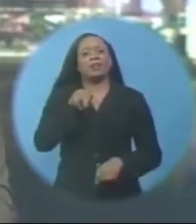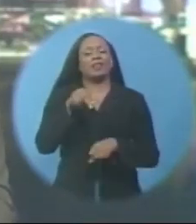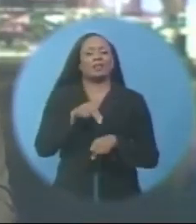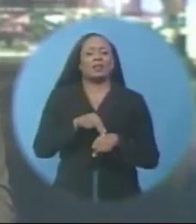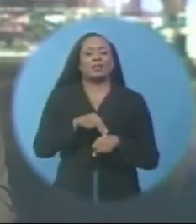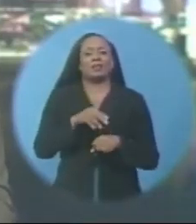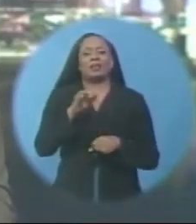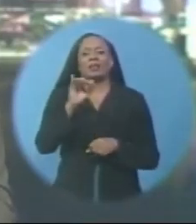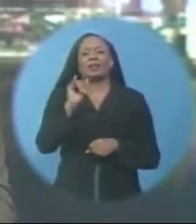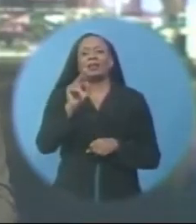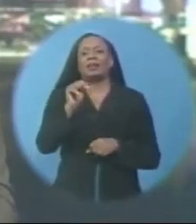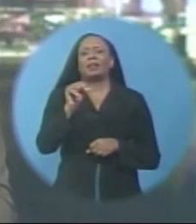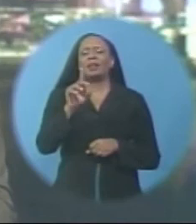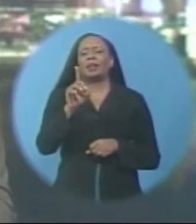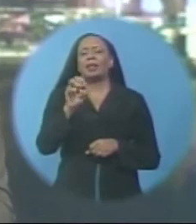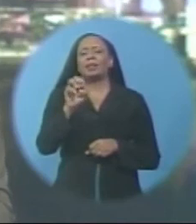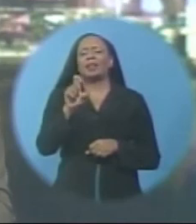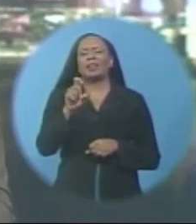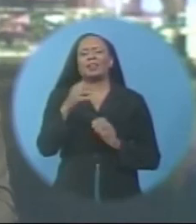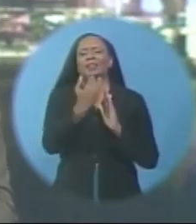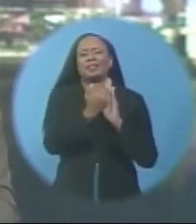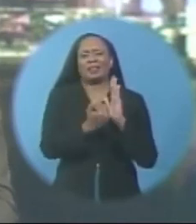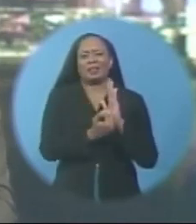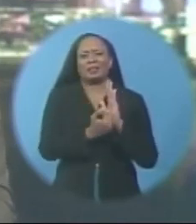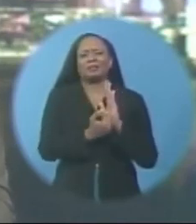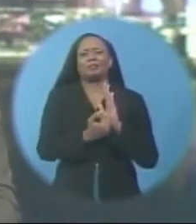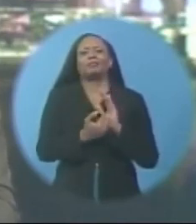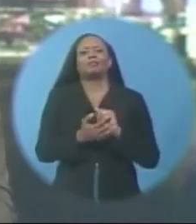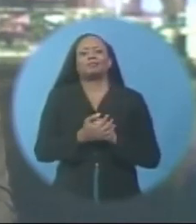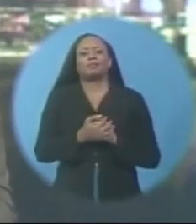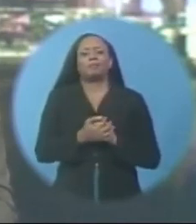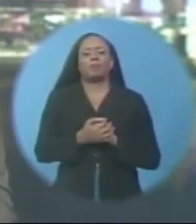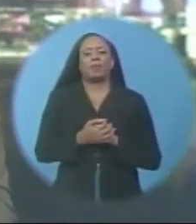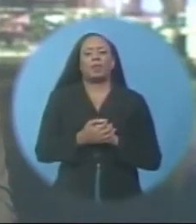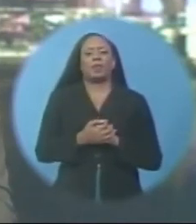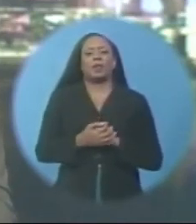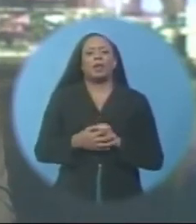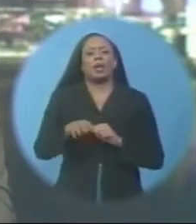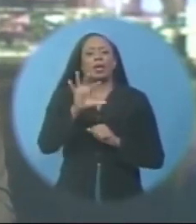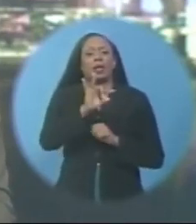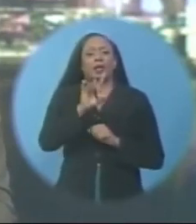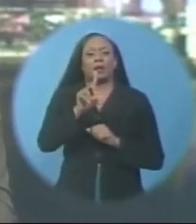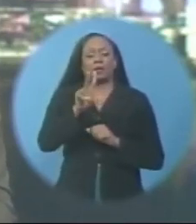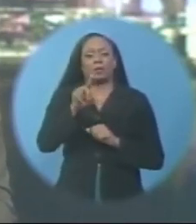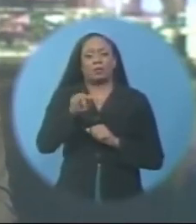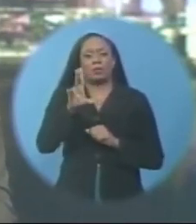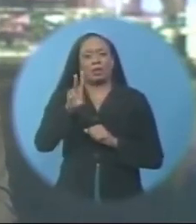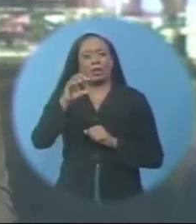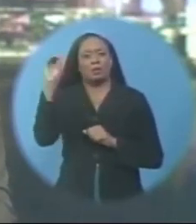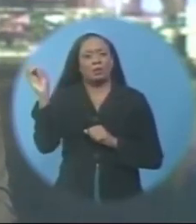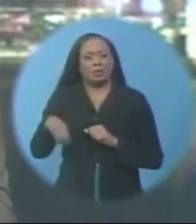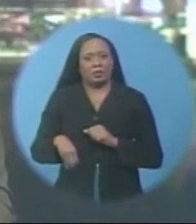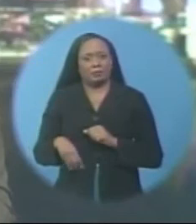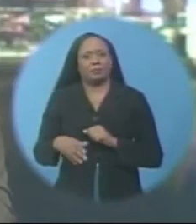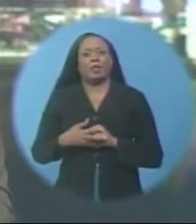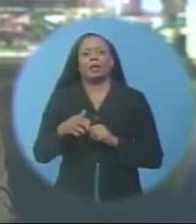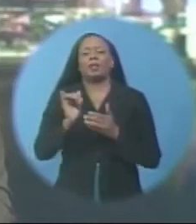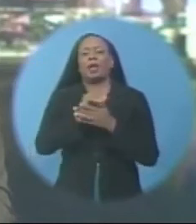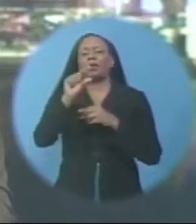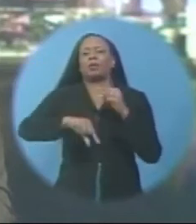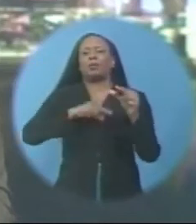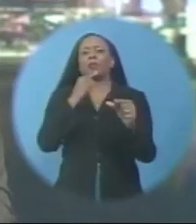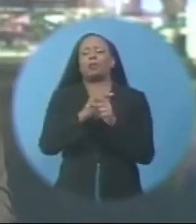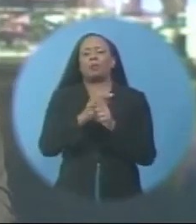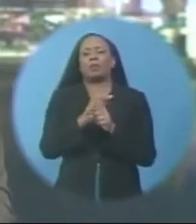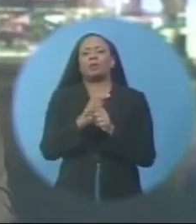Germany's Quality of Nationality is ranked first in the world with a score of 82.7%. The global mean of the index this year